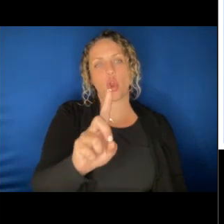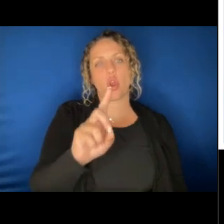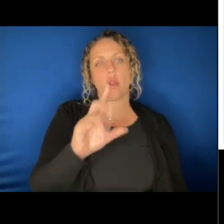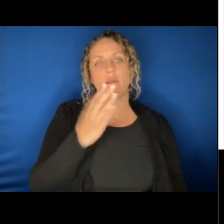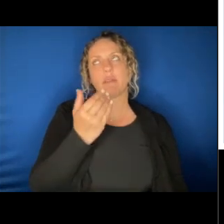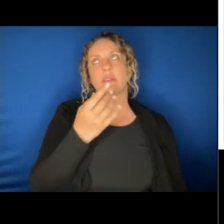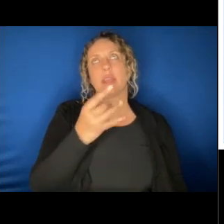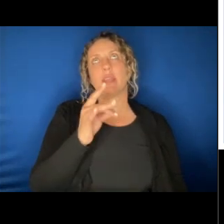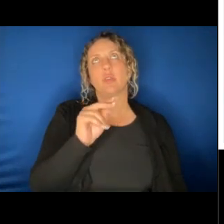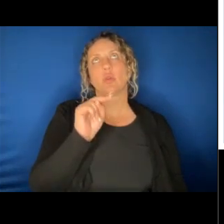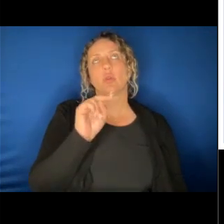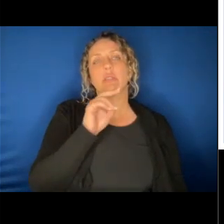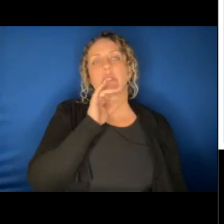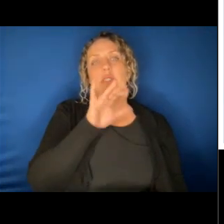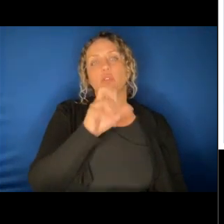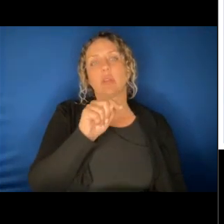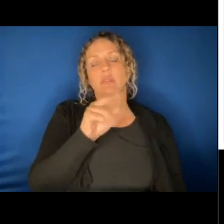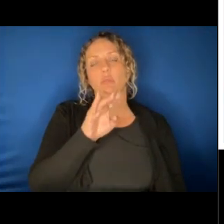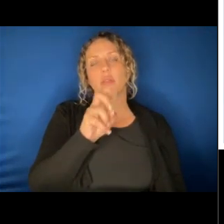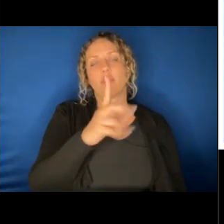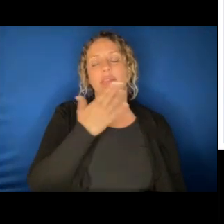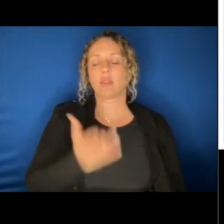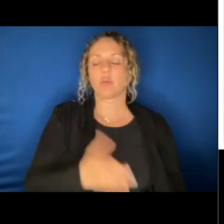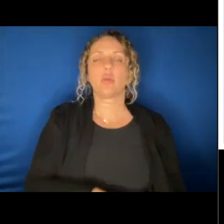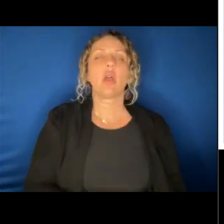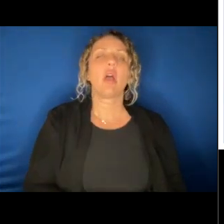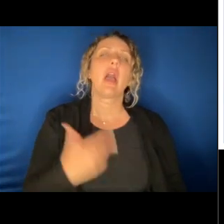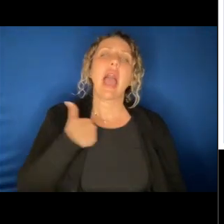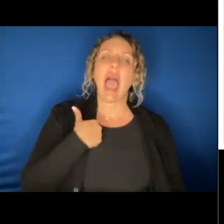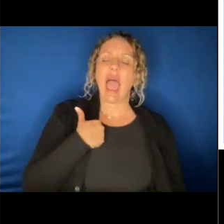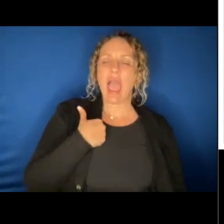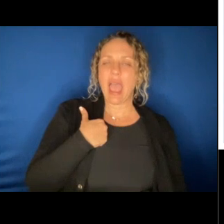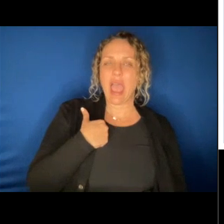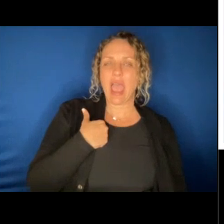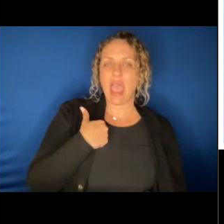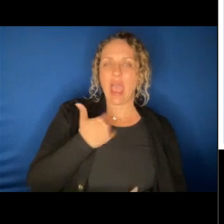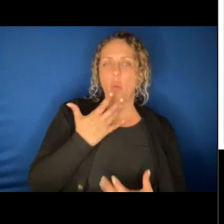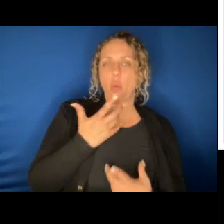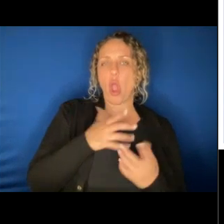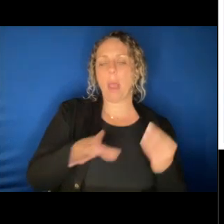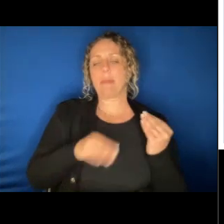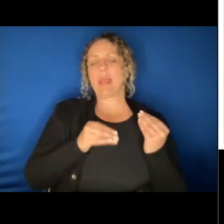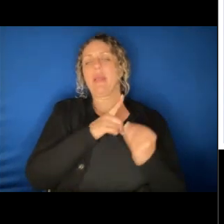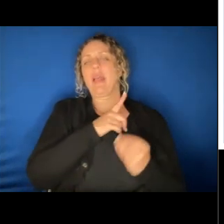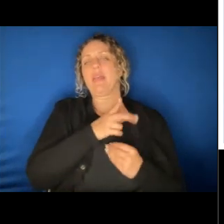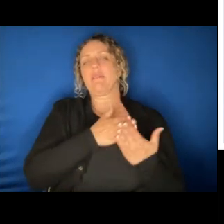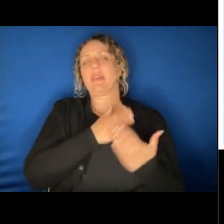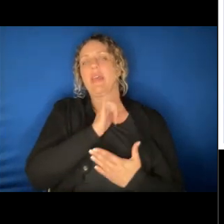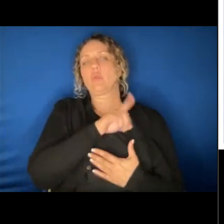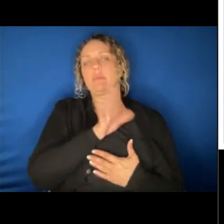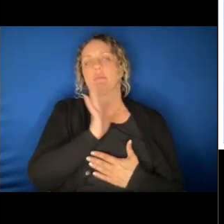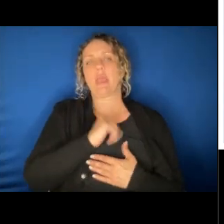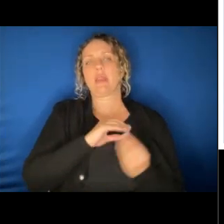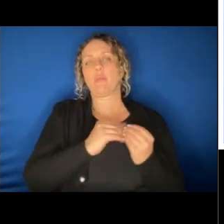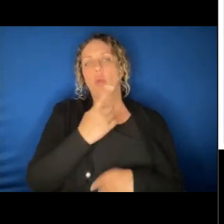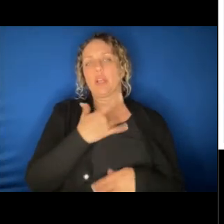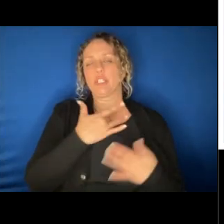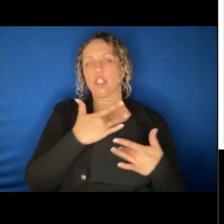1518 North Seacrest Boulevard. Thank you. I want to piggyback on the fact of that because that was my #1